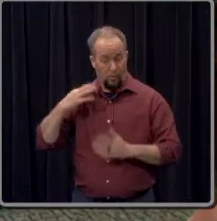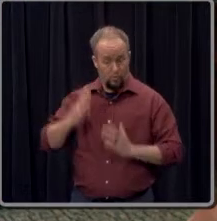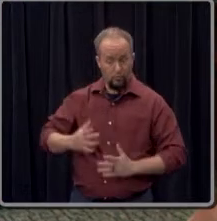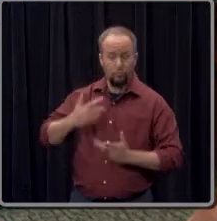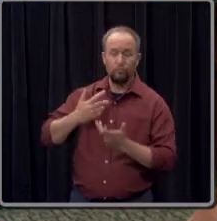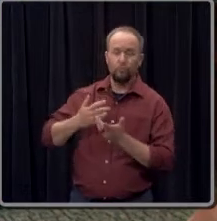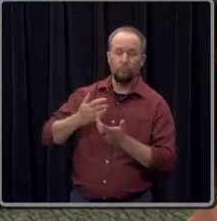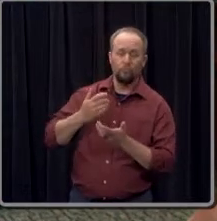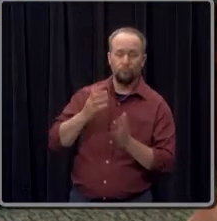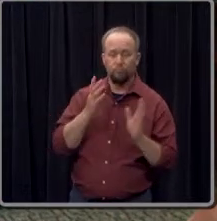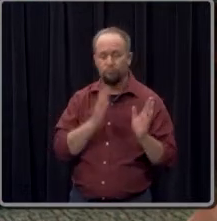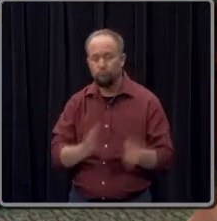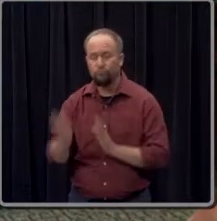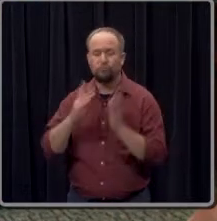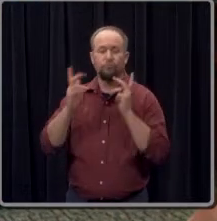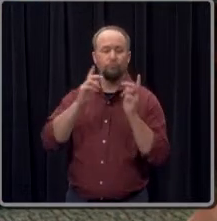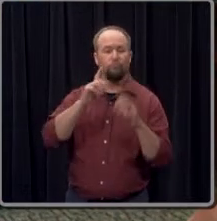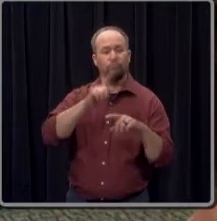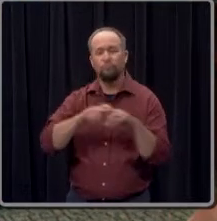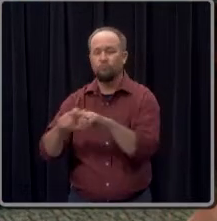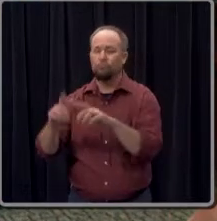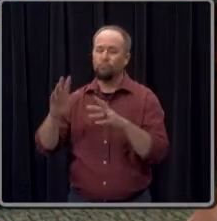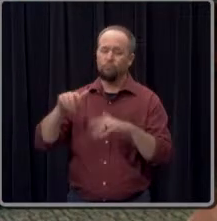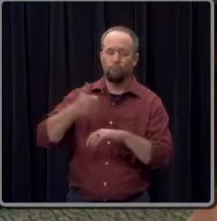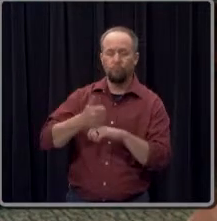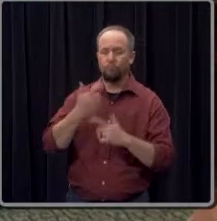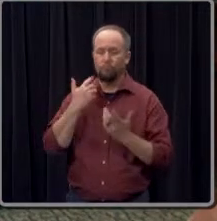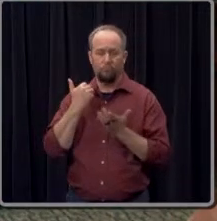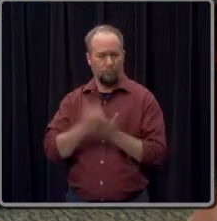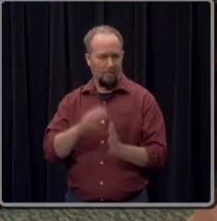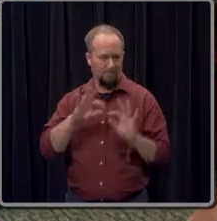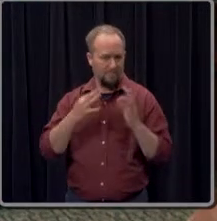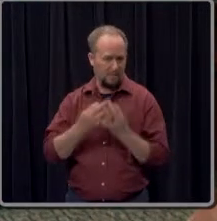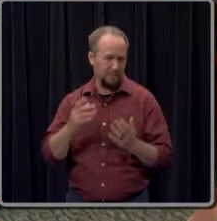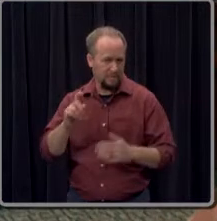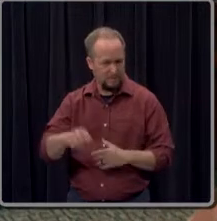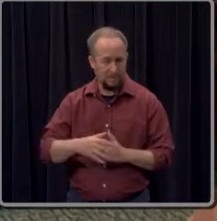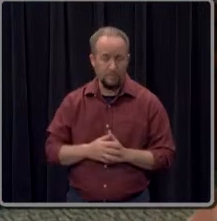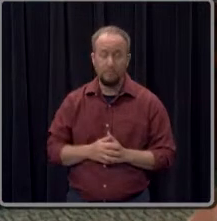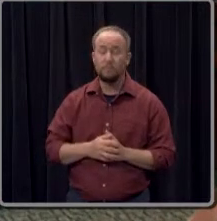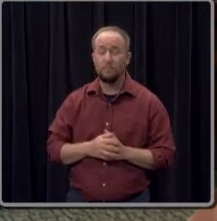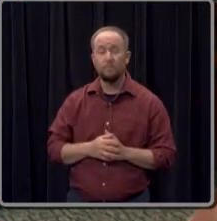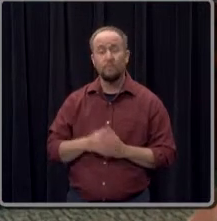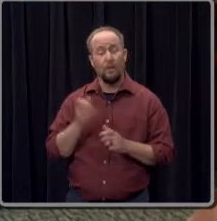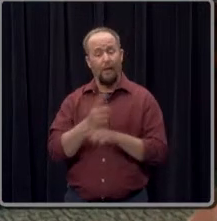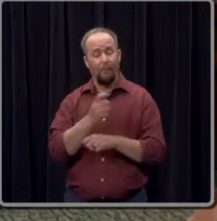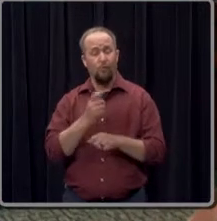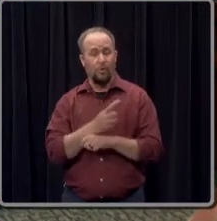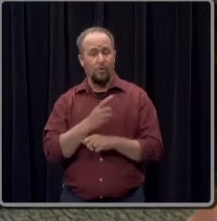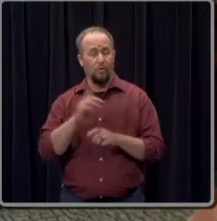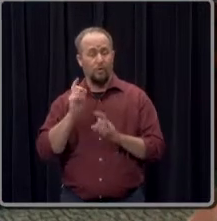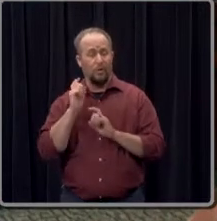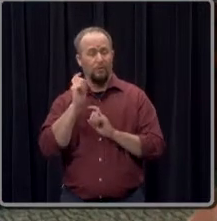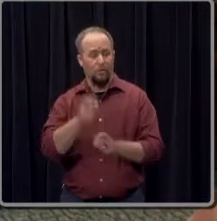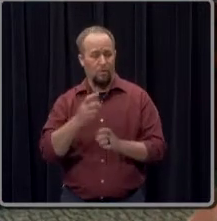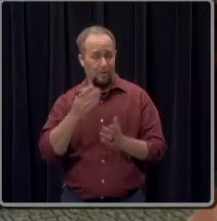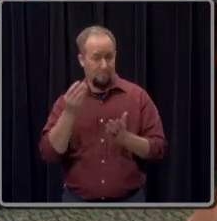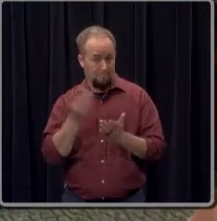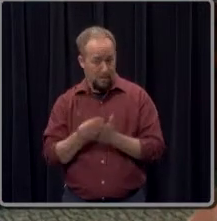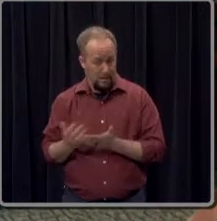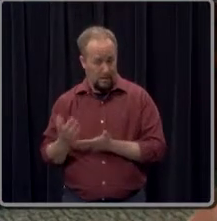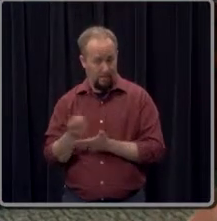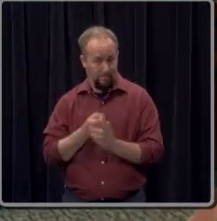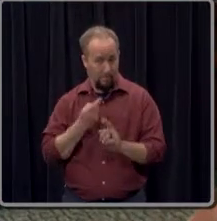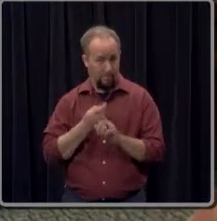clothing donations for our students and families in need. Each year, the Olathe Junior Service League Foundation donates proceeds from its